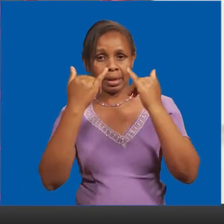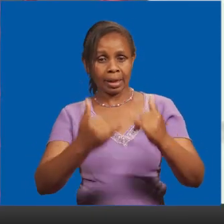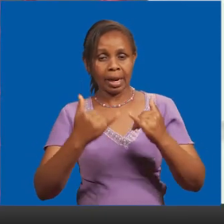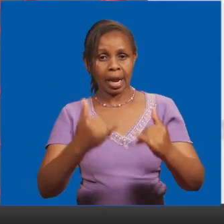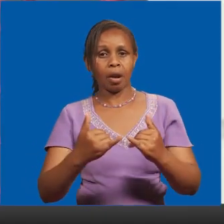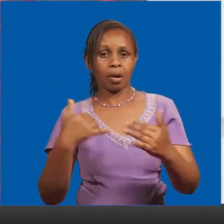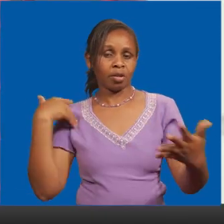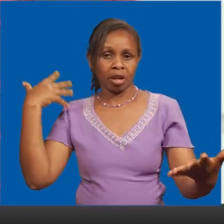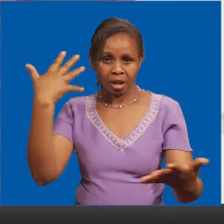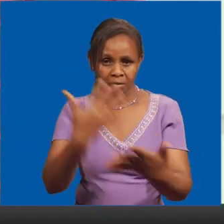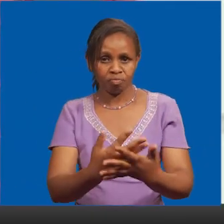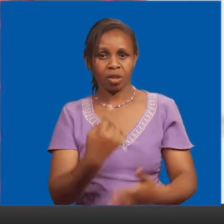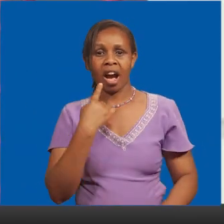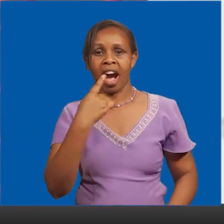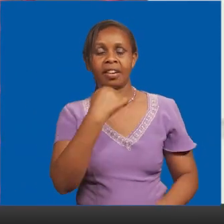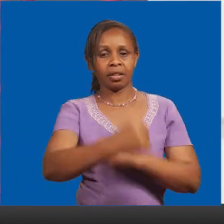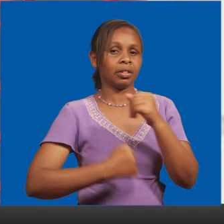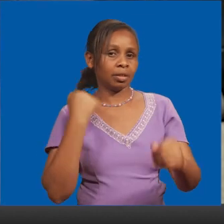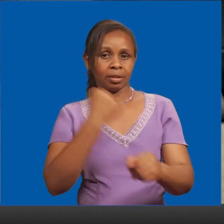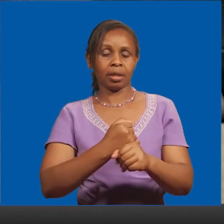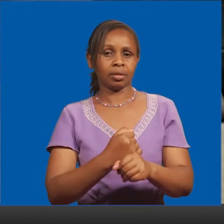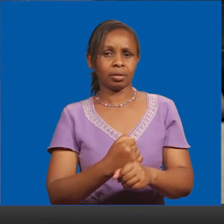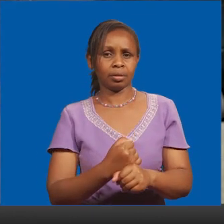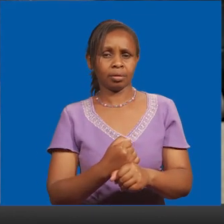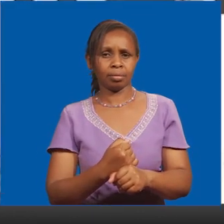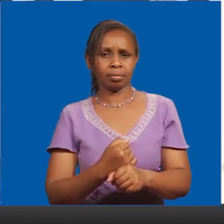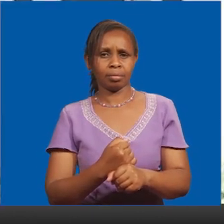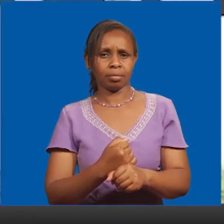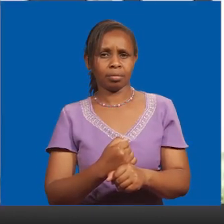1921 na kwa sasa inaadhimisha miaka 100.